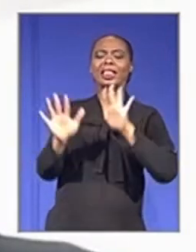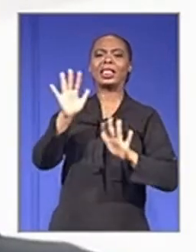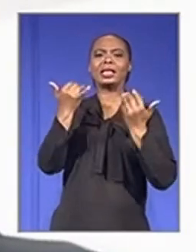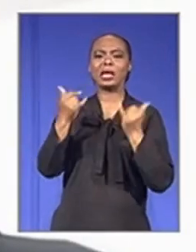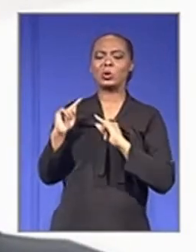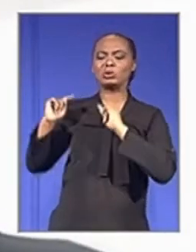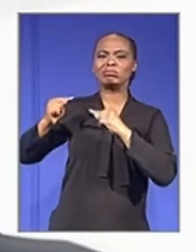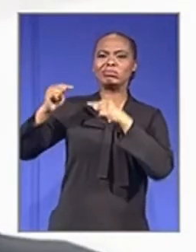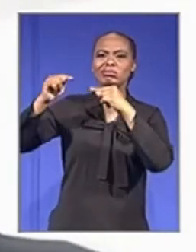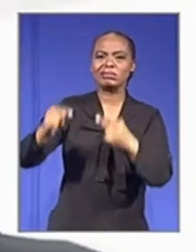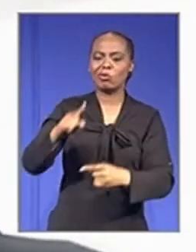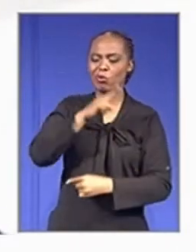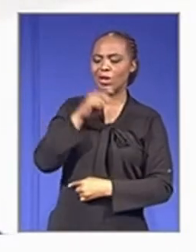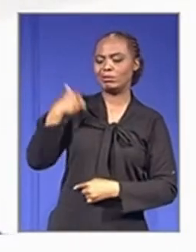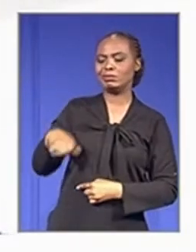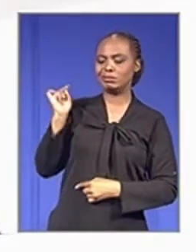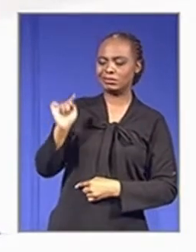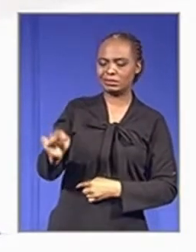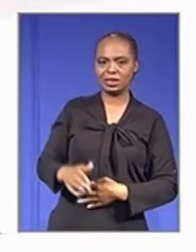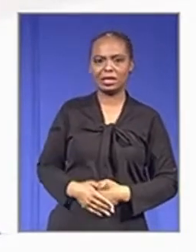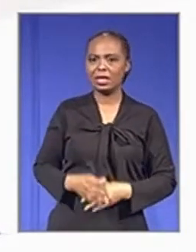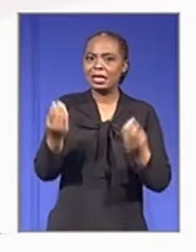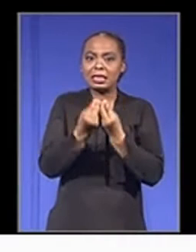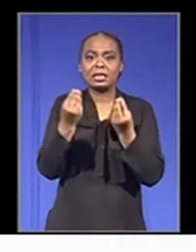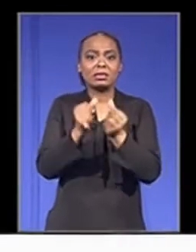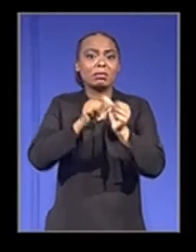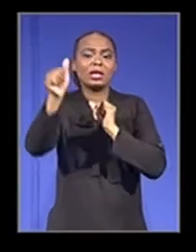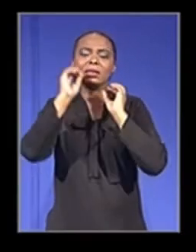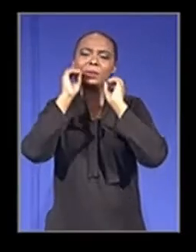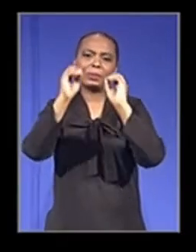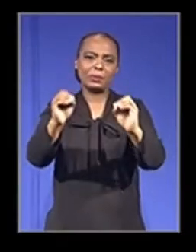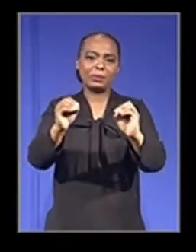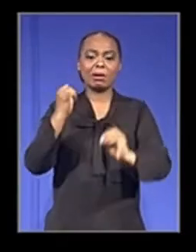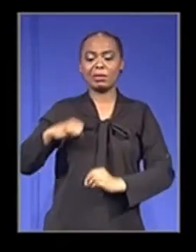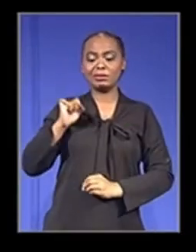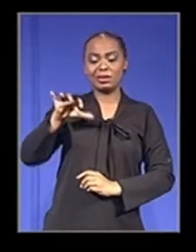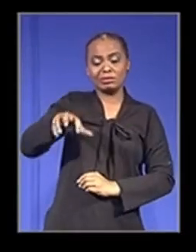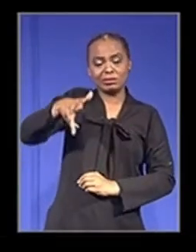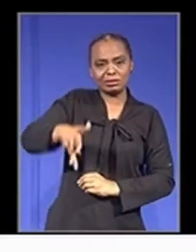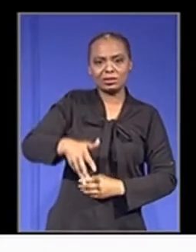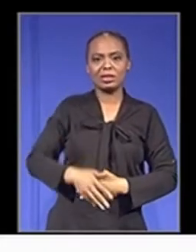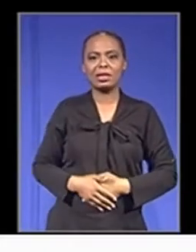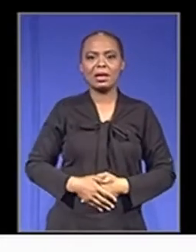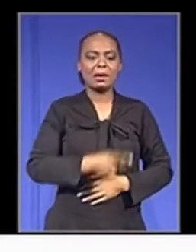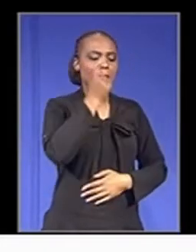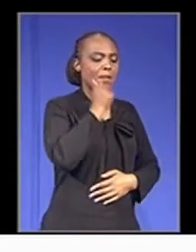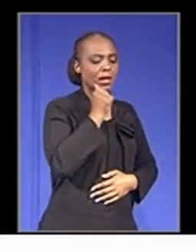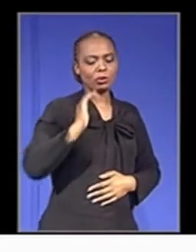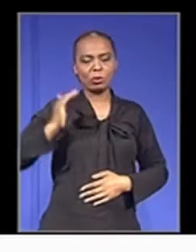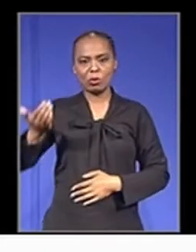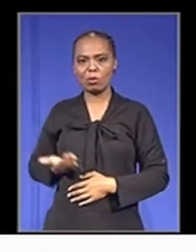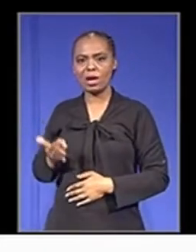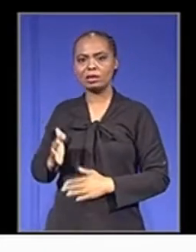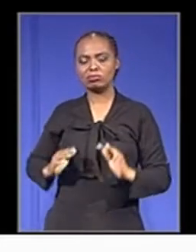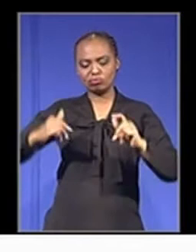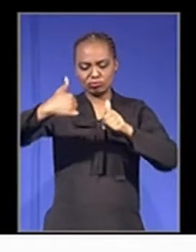downwards. Things are not getting any better in Maluti a Phofung. Ho lokisa ditaba tsena kaofela ke hore re be le mmuso wa banna le basadi ba